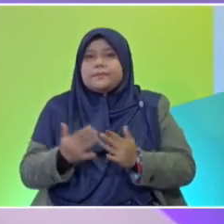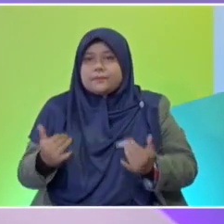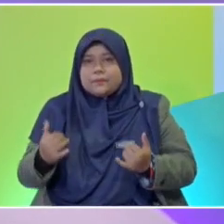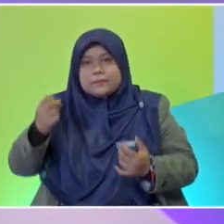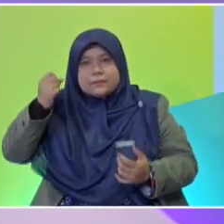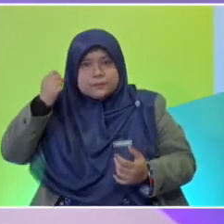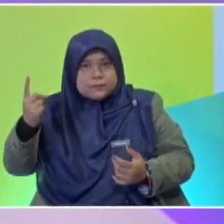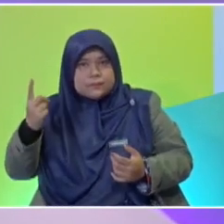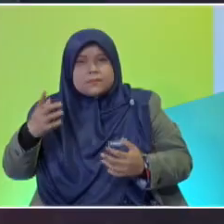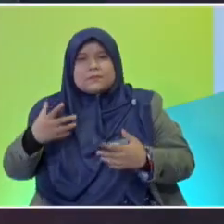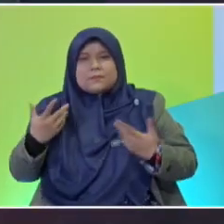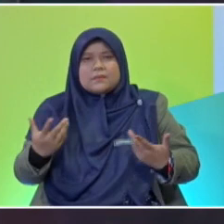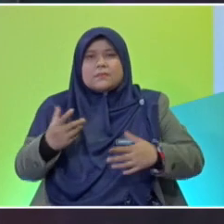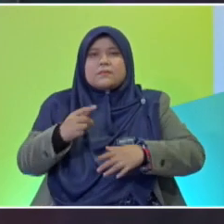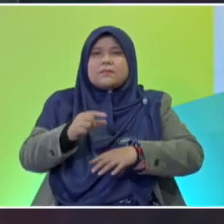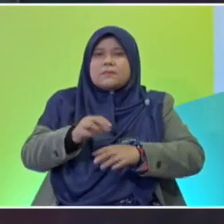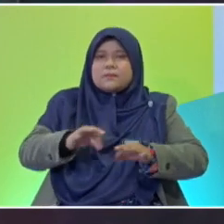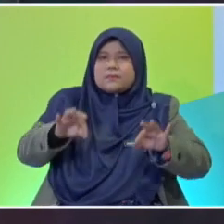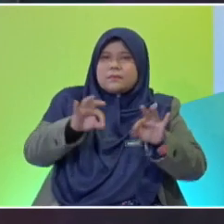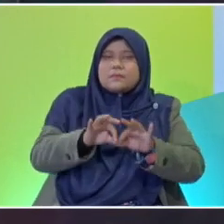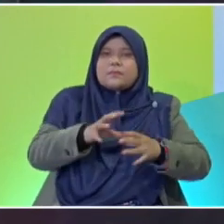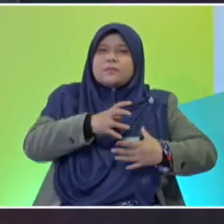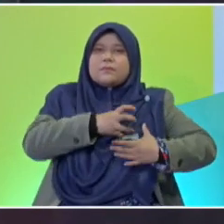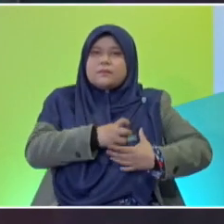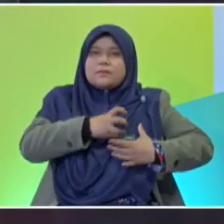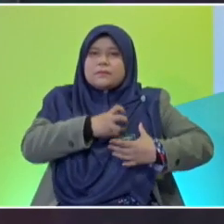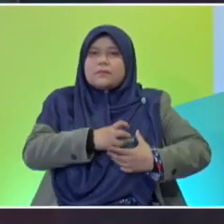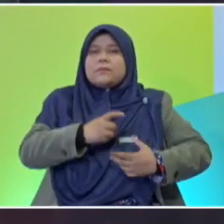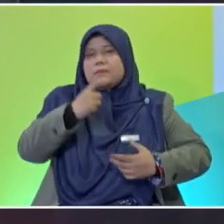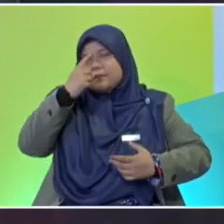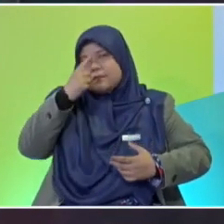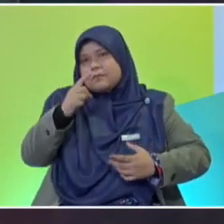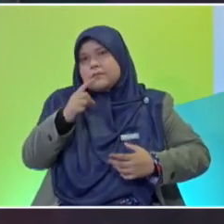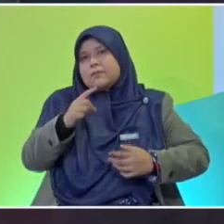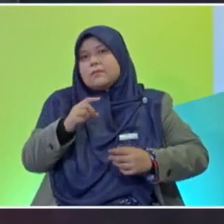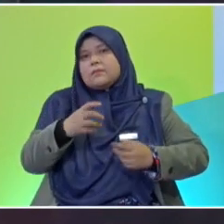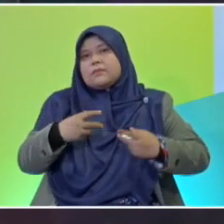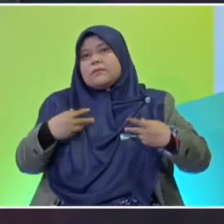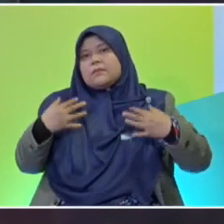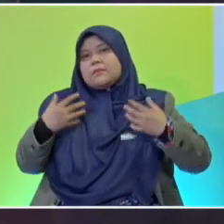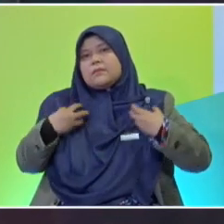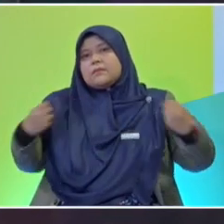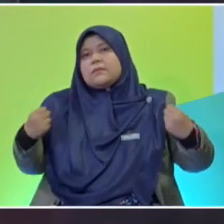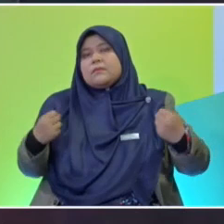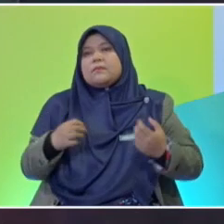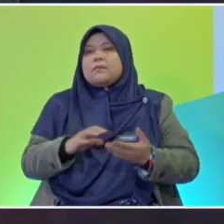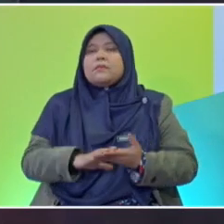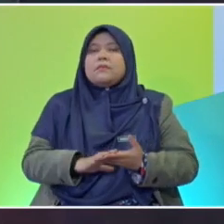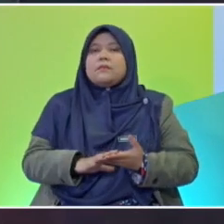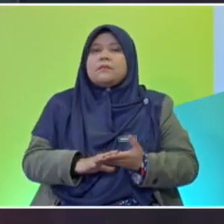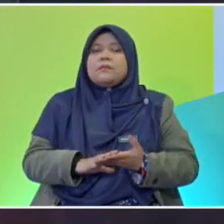understand the importance of keeping our heart healthy, right? Teacher, can I try it one more time? Okay. Can I? Okay. Okay, So,